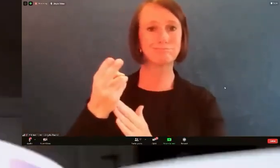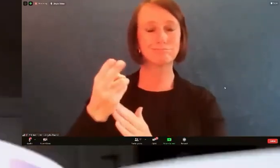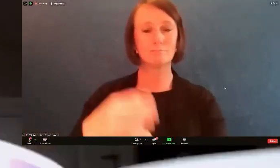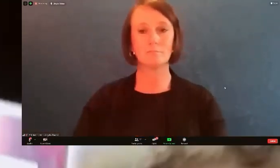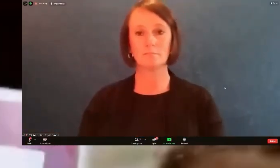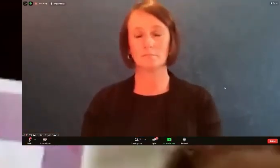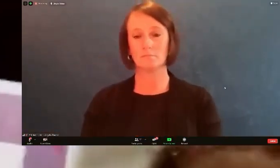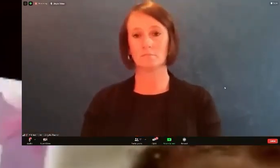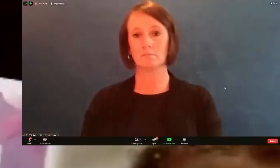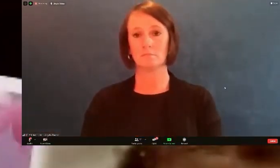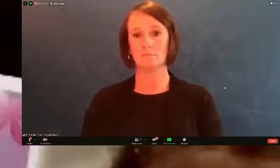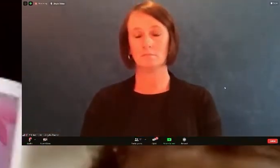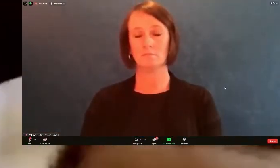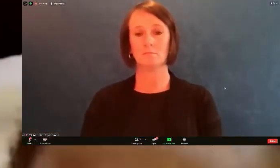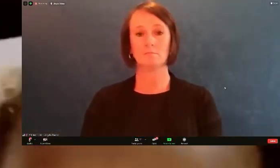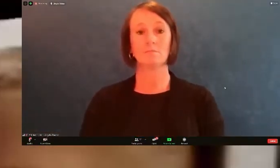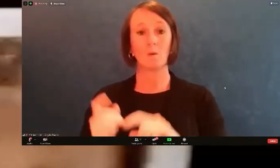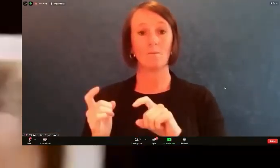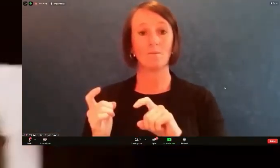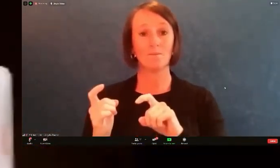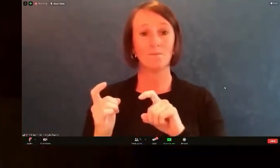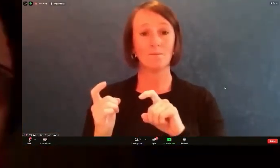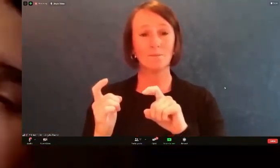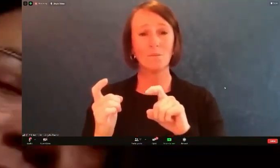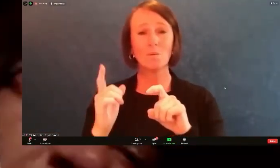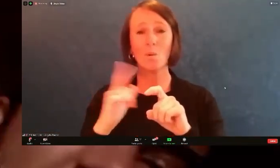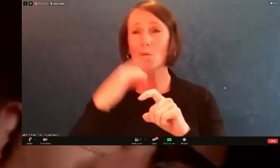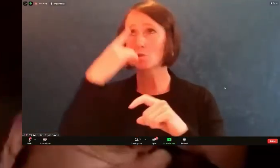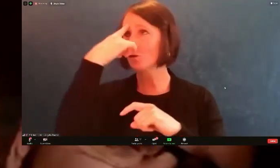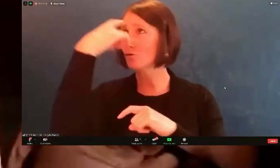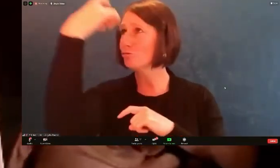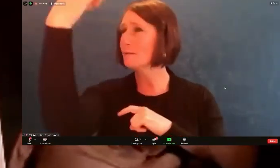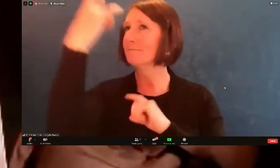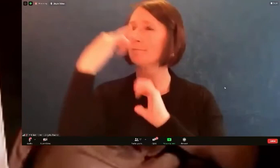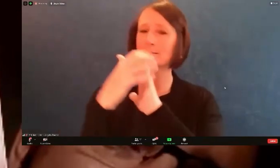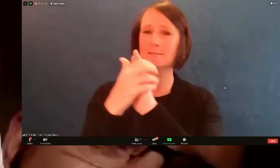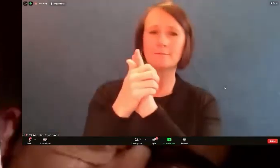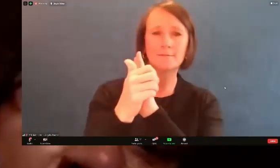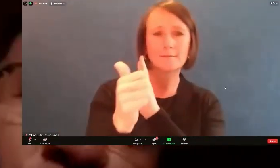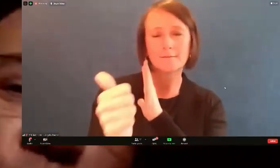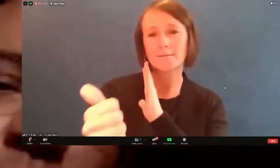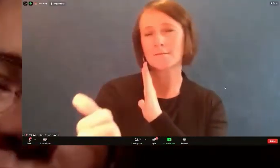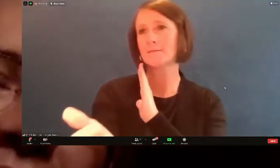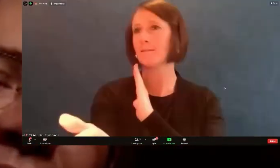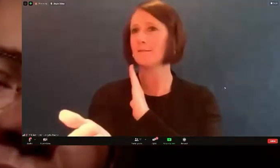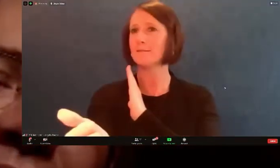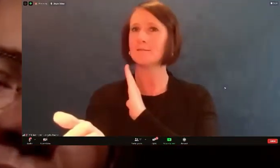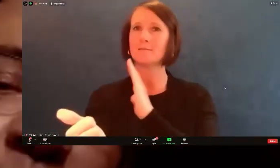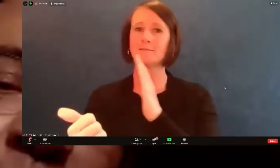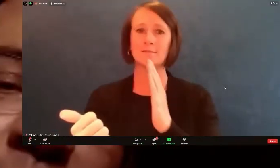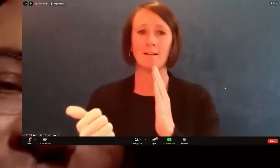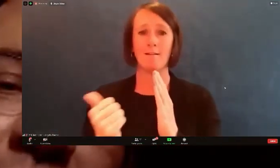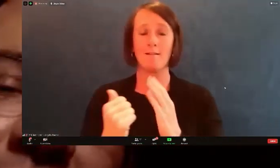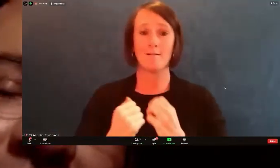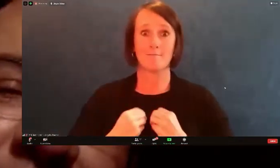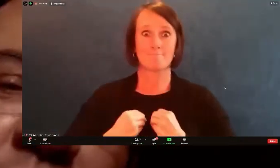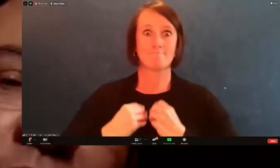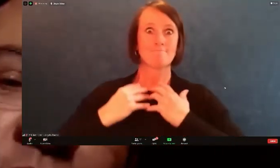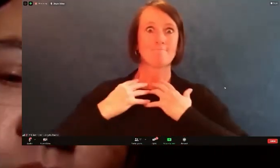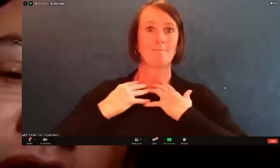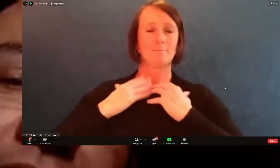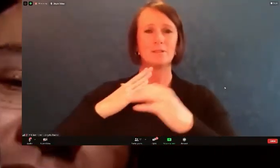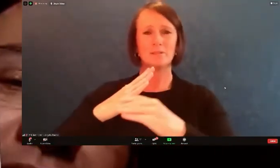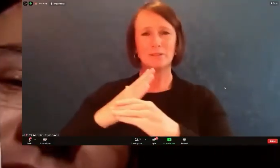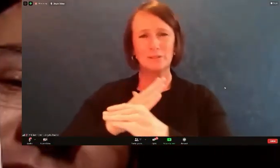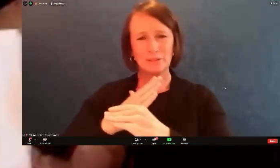Share your gifts with the world. Share your dreams with the world. Share your light with the world. Share